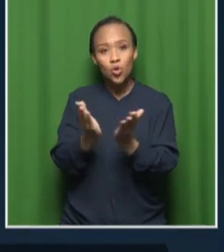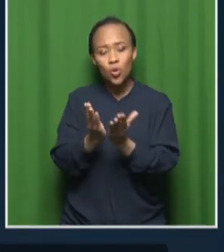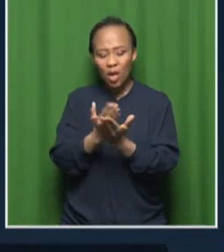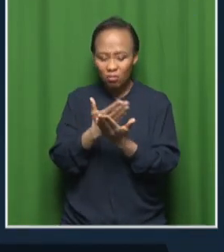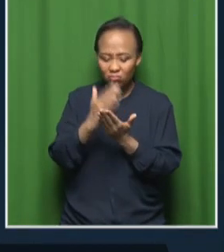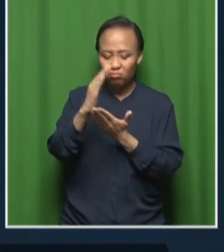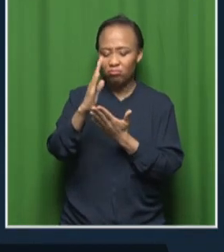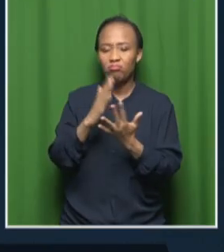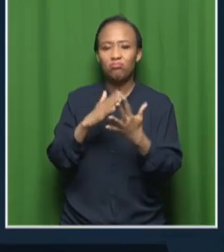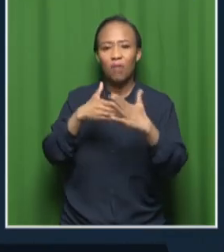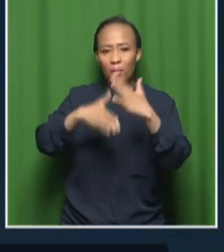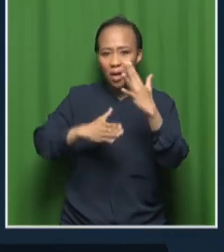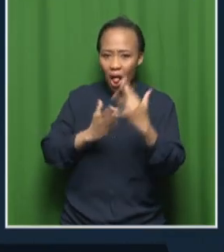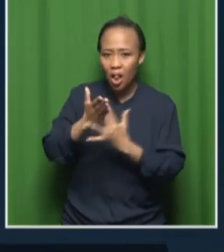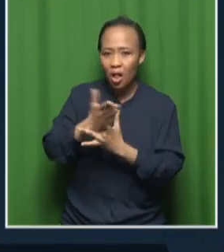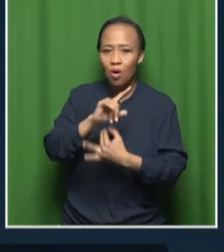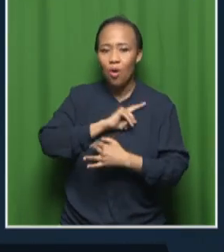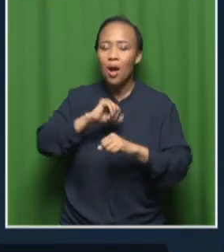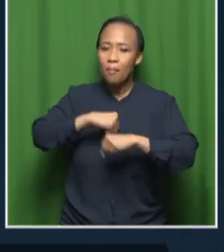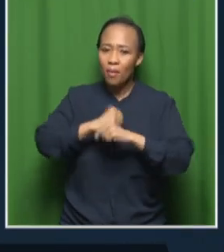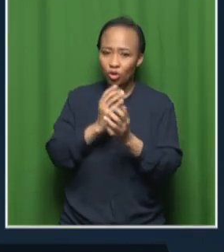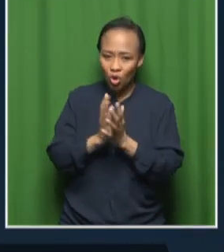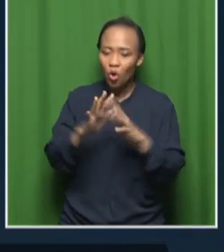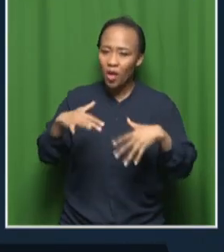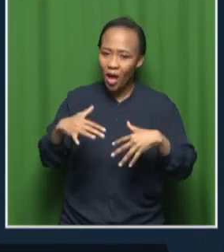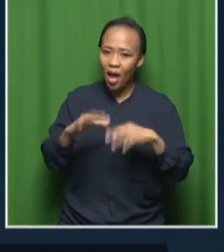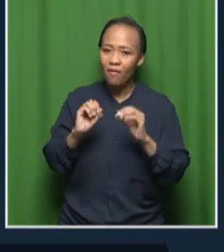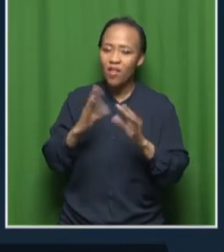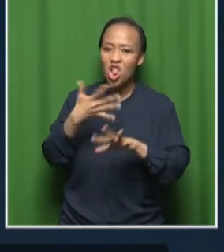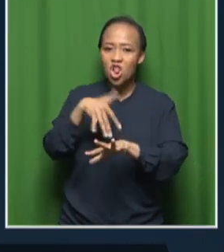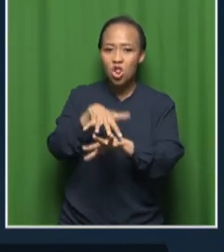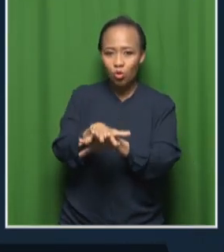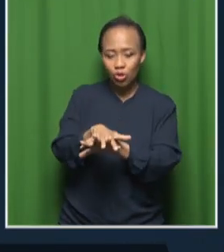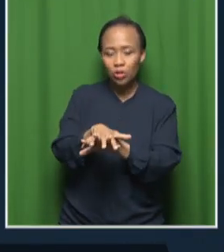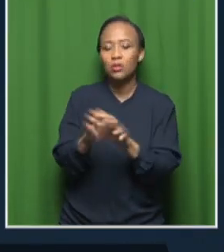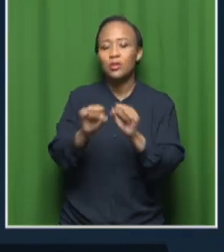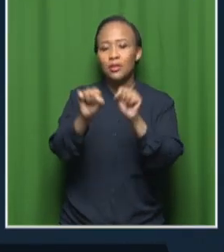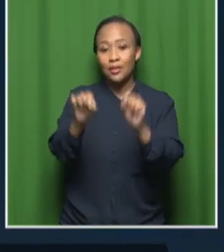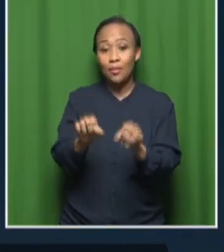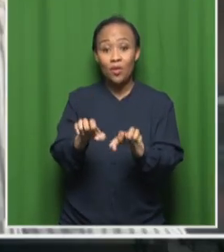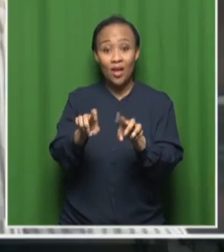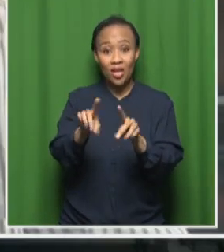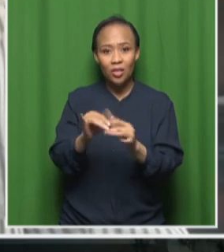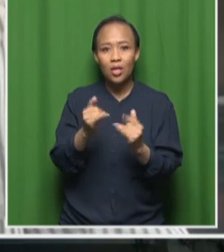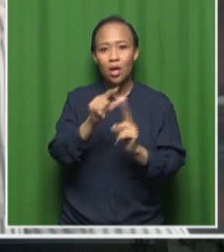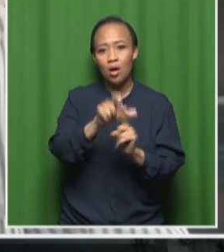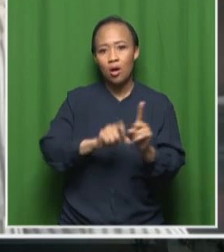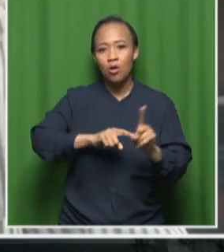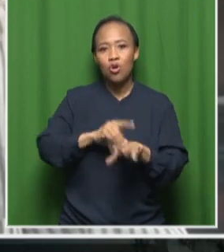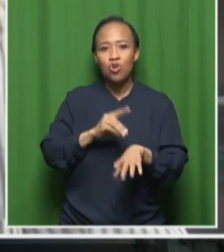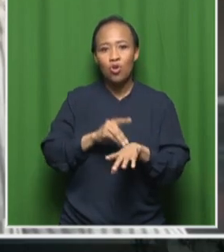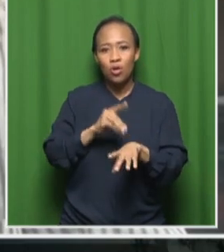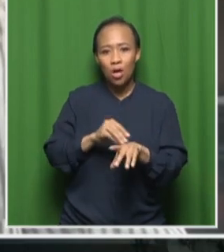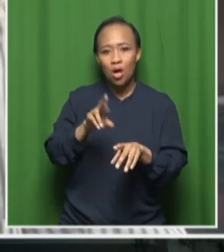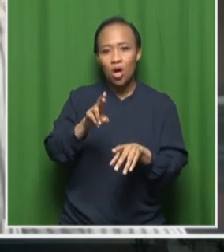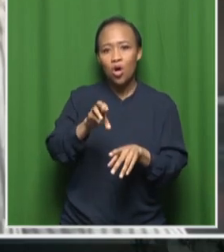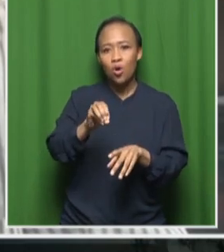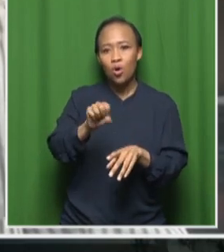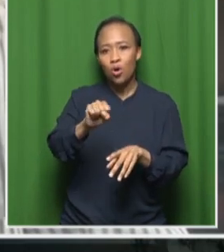more inclusive and equitable education system? Joining us now virtually for this discussion is Dr. Laurien Rosen, the director of